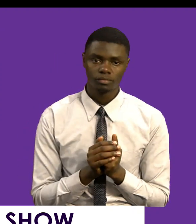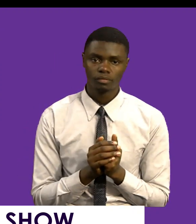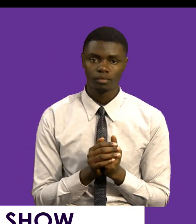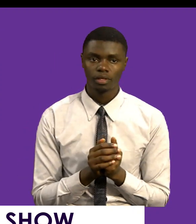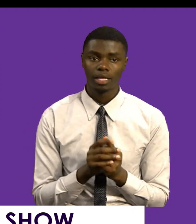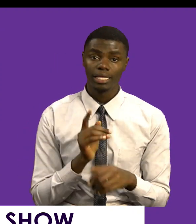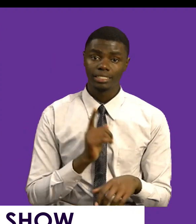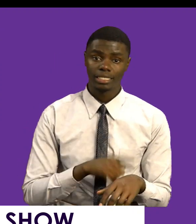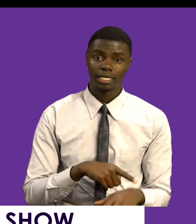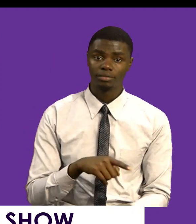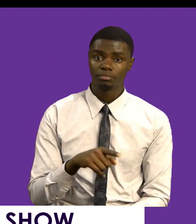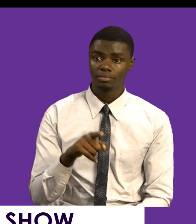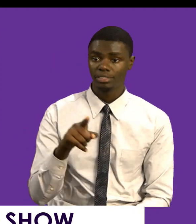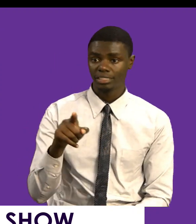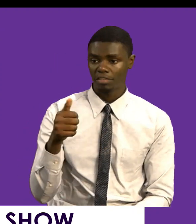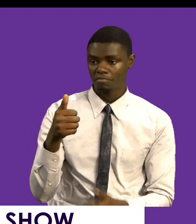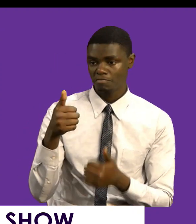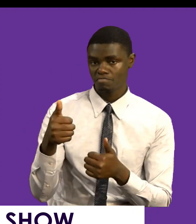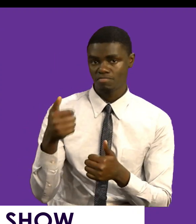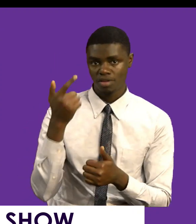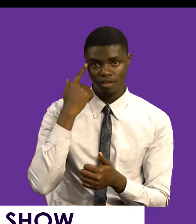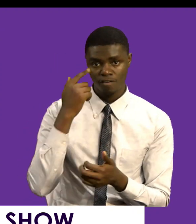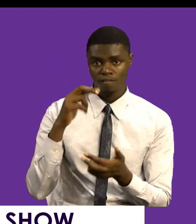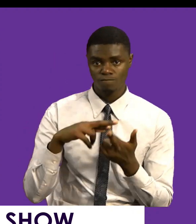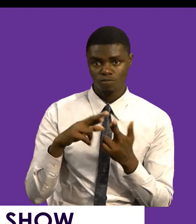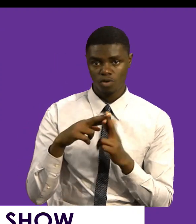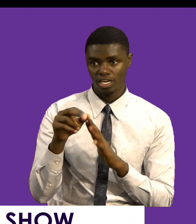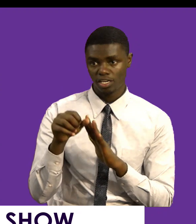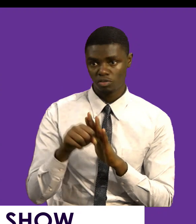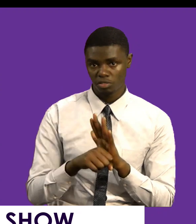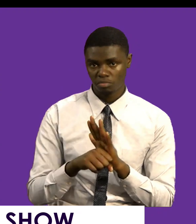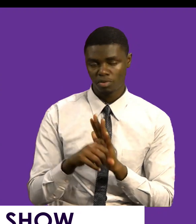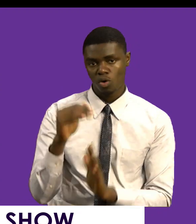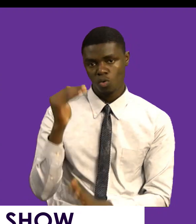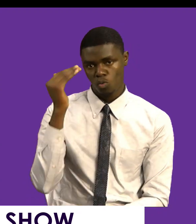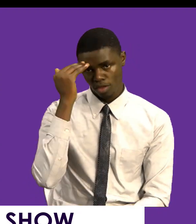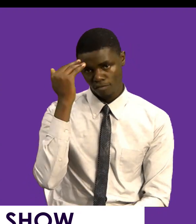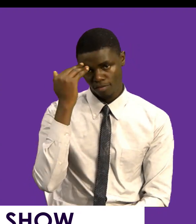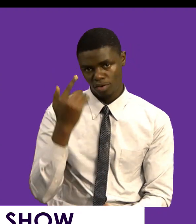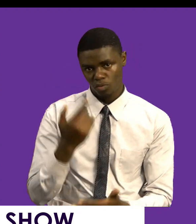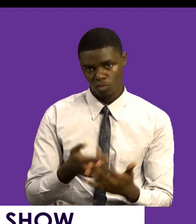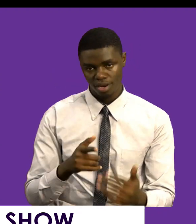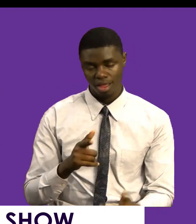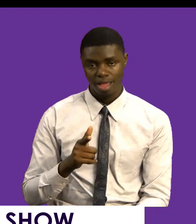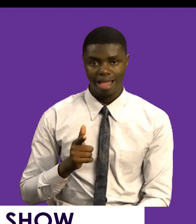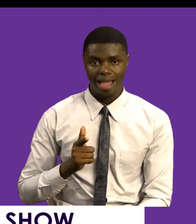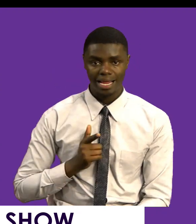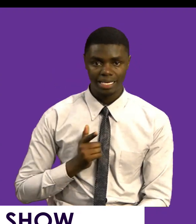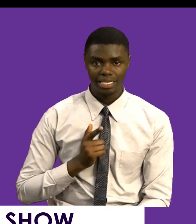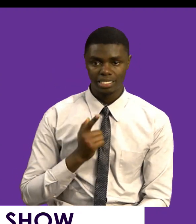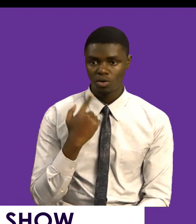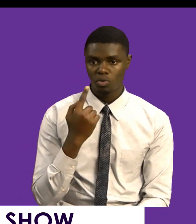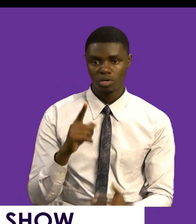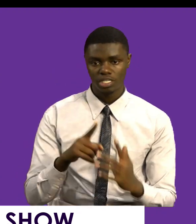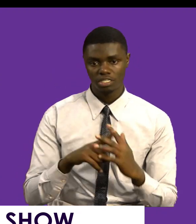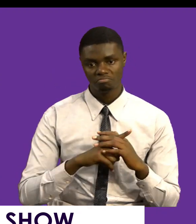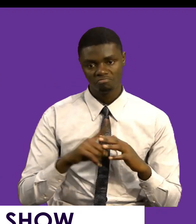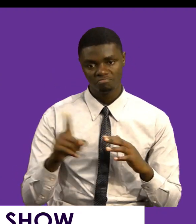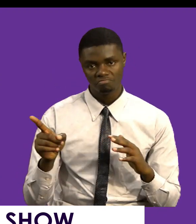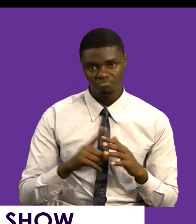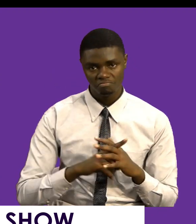she is ripe for a relationship, we are finding a lady who will keep running